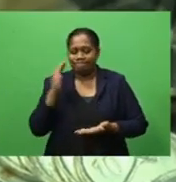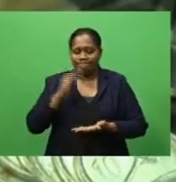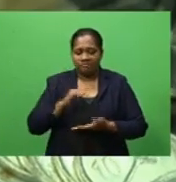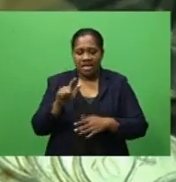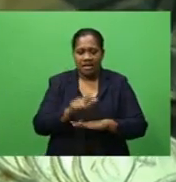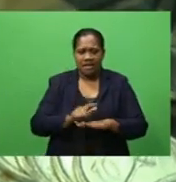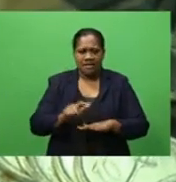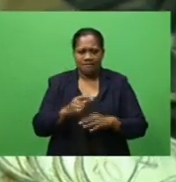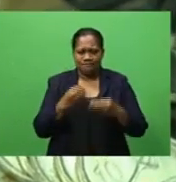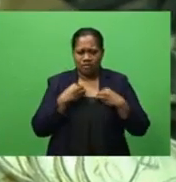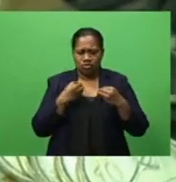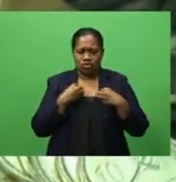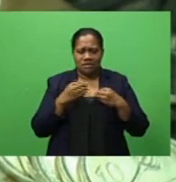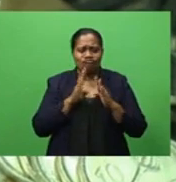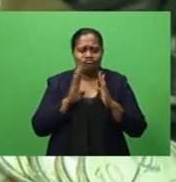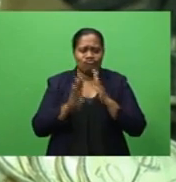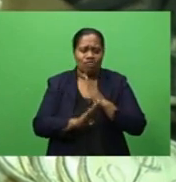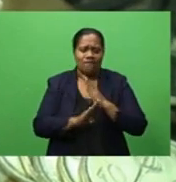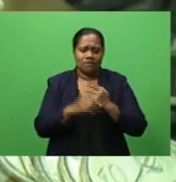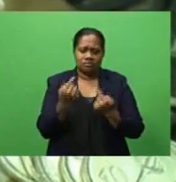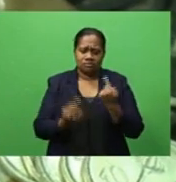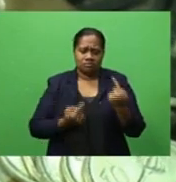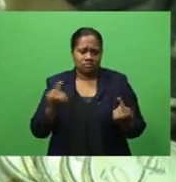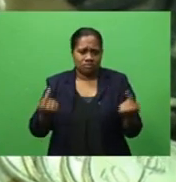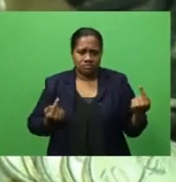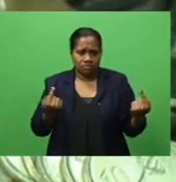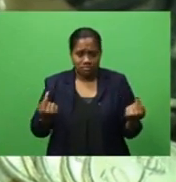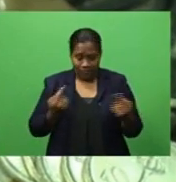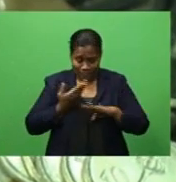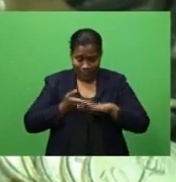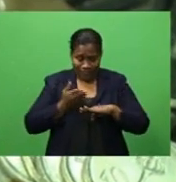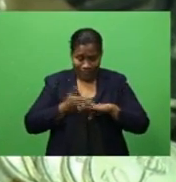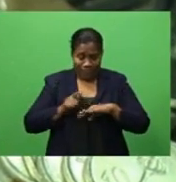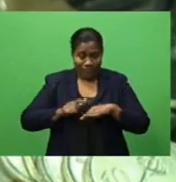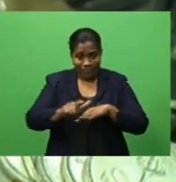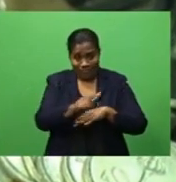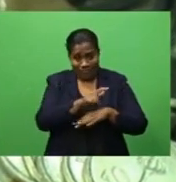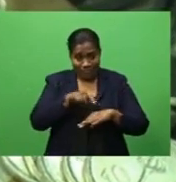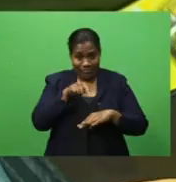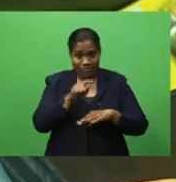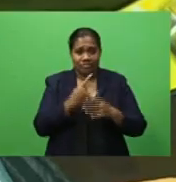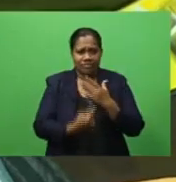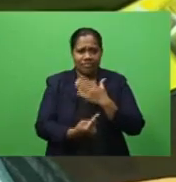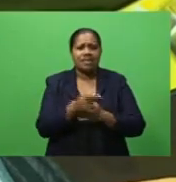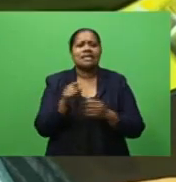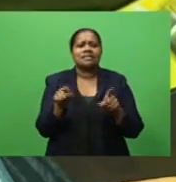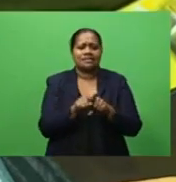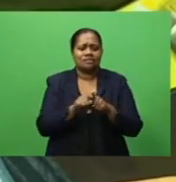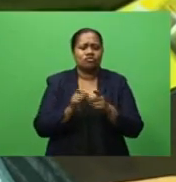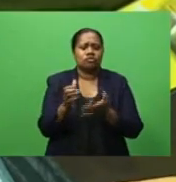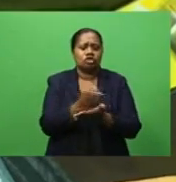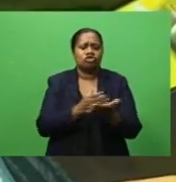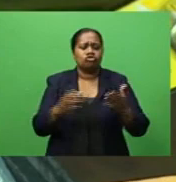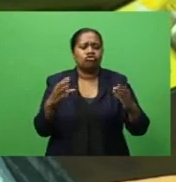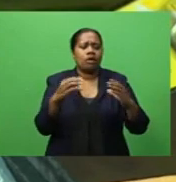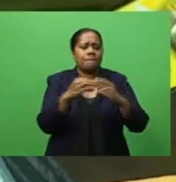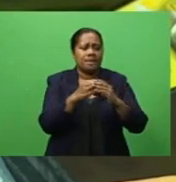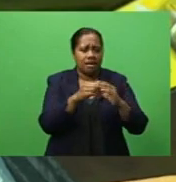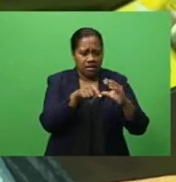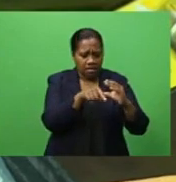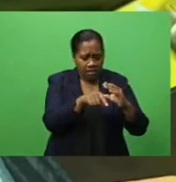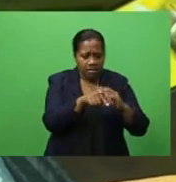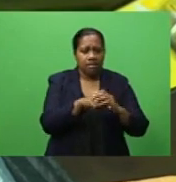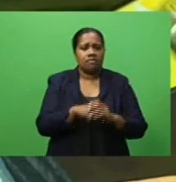private individuals. In the same period, new lending and deposit rates also fell for commercial banks. On May 28th,